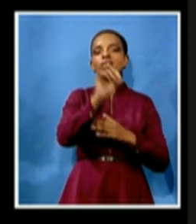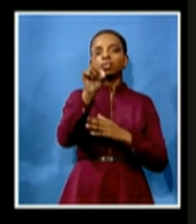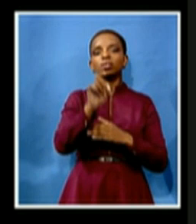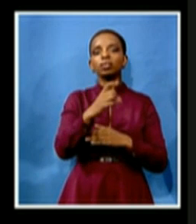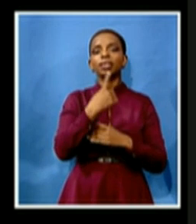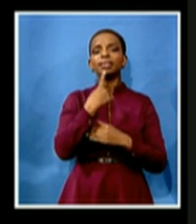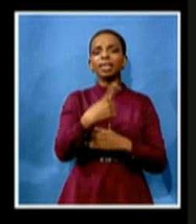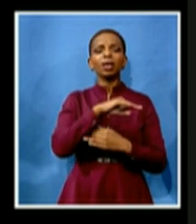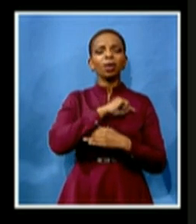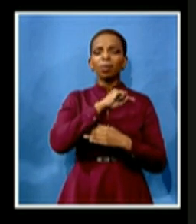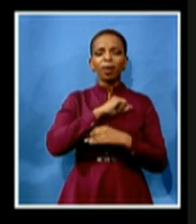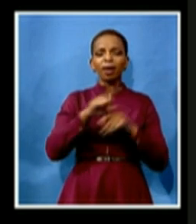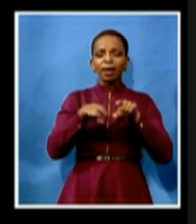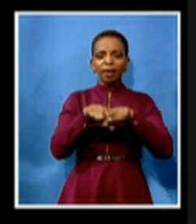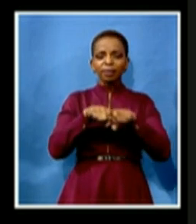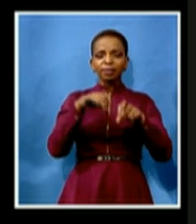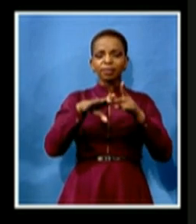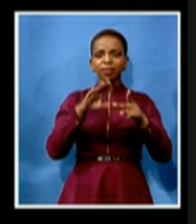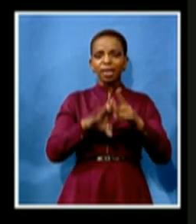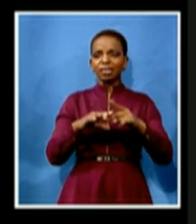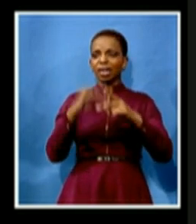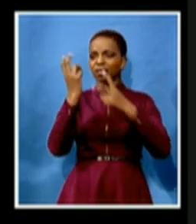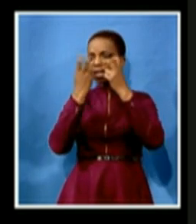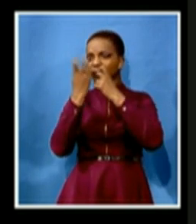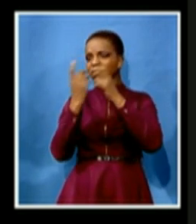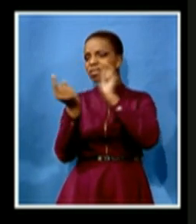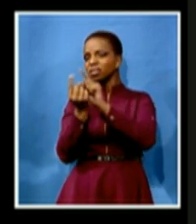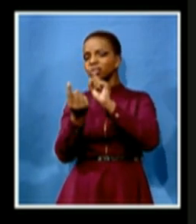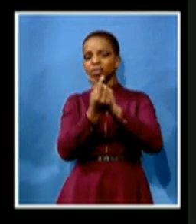haven't reached the levels sufficient to have a preventive effect.